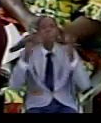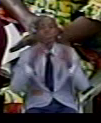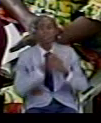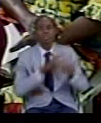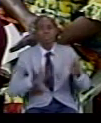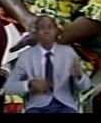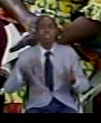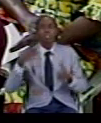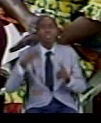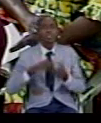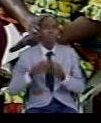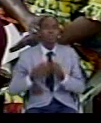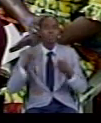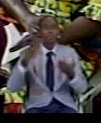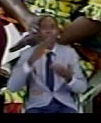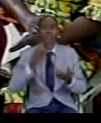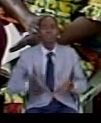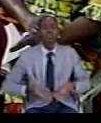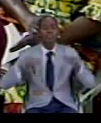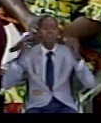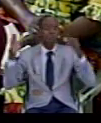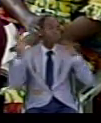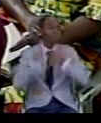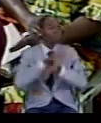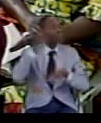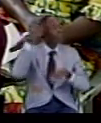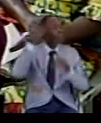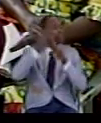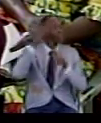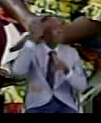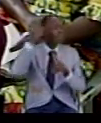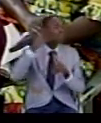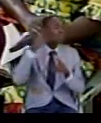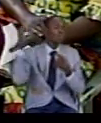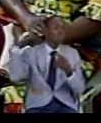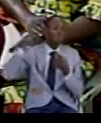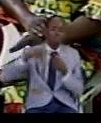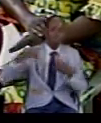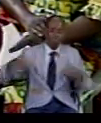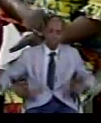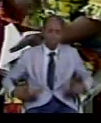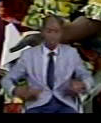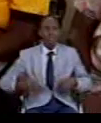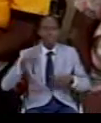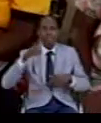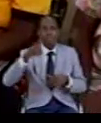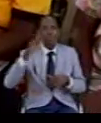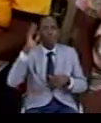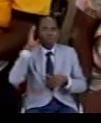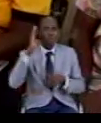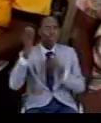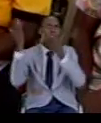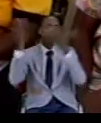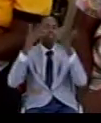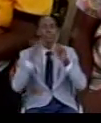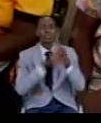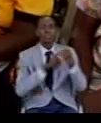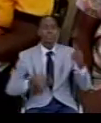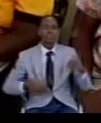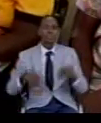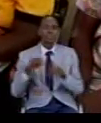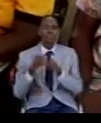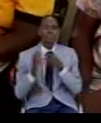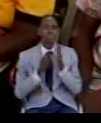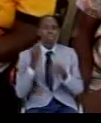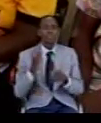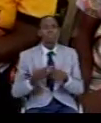I will serve the Lord. You will serve the Lord. Somebody there said, you will serve the Lord. How